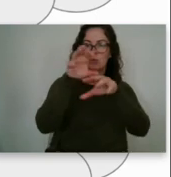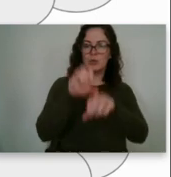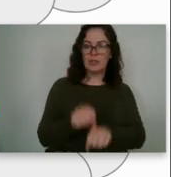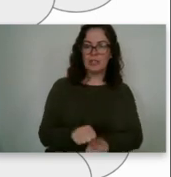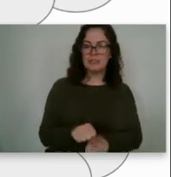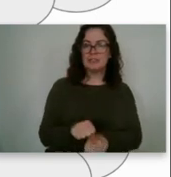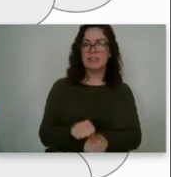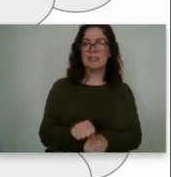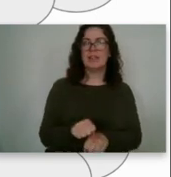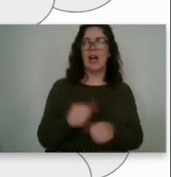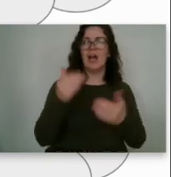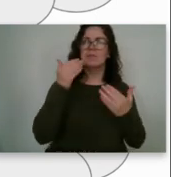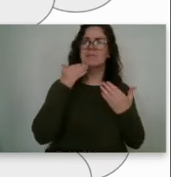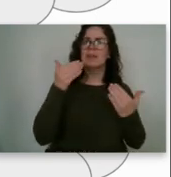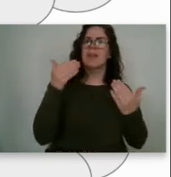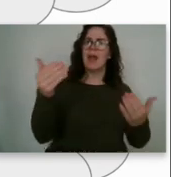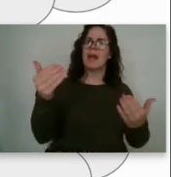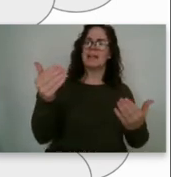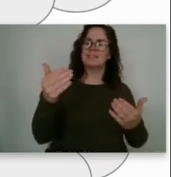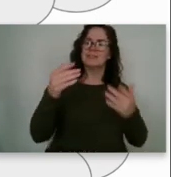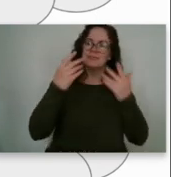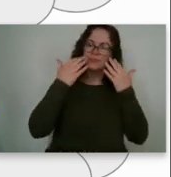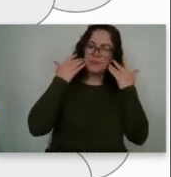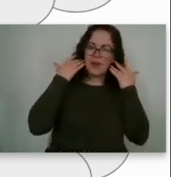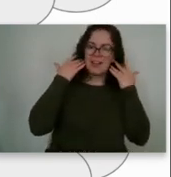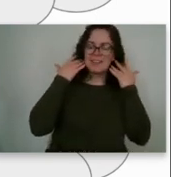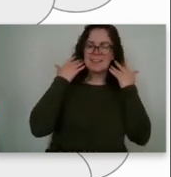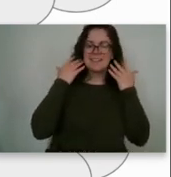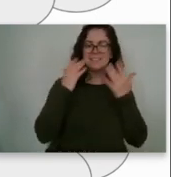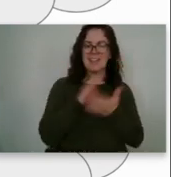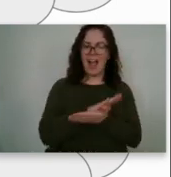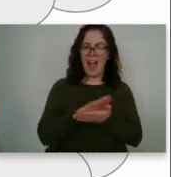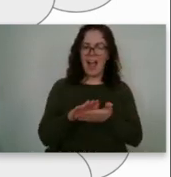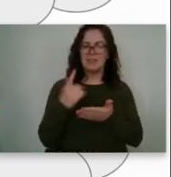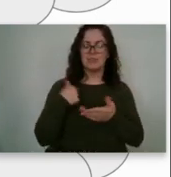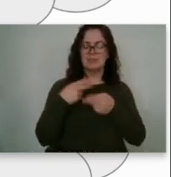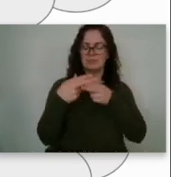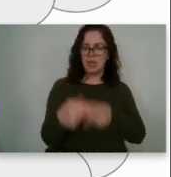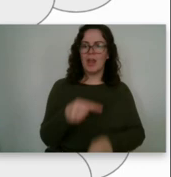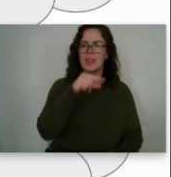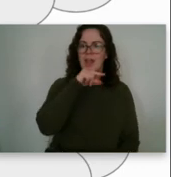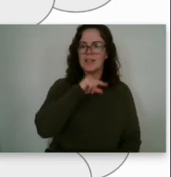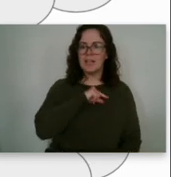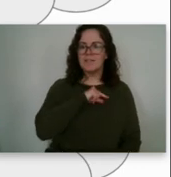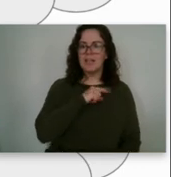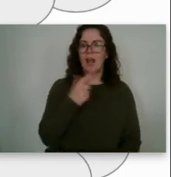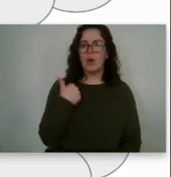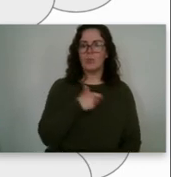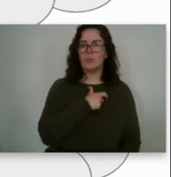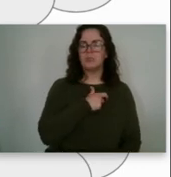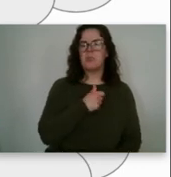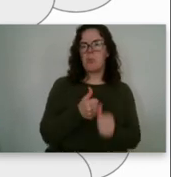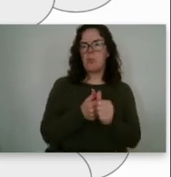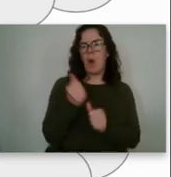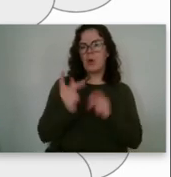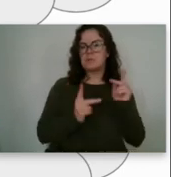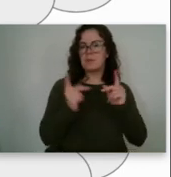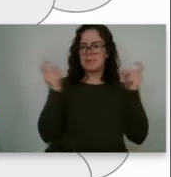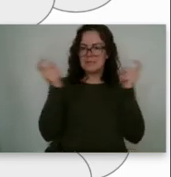of giving thanks and being friendly, and we call that Thanksgiving. And most people celebrate that across the